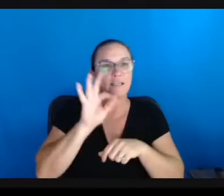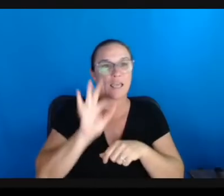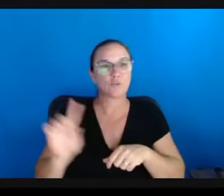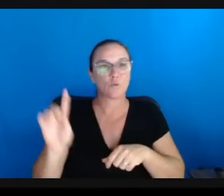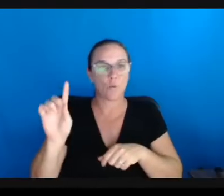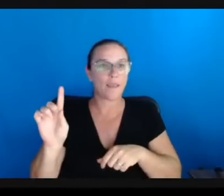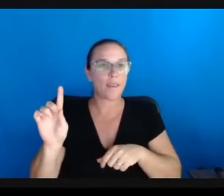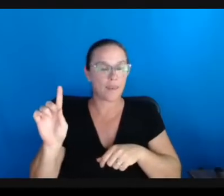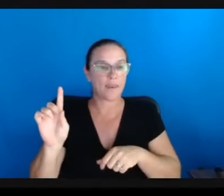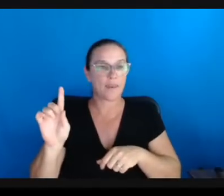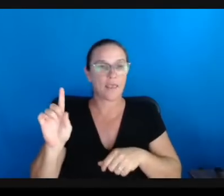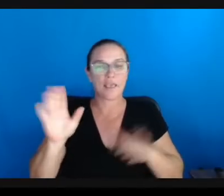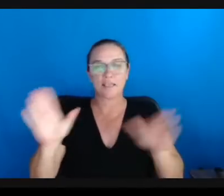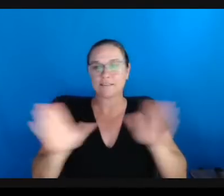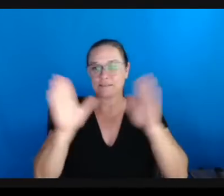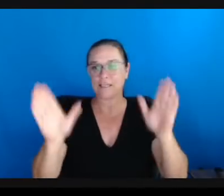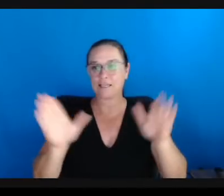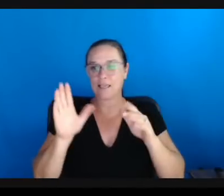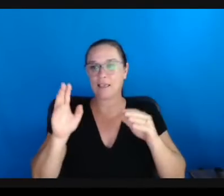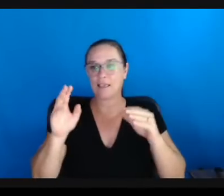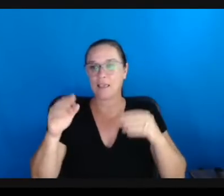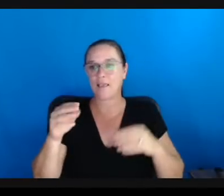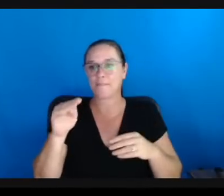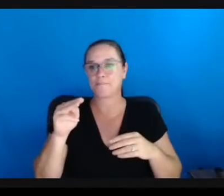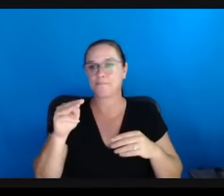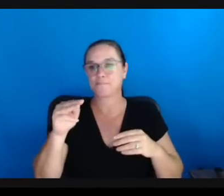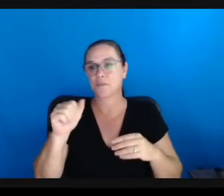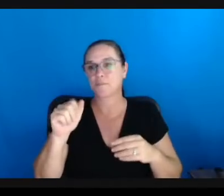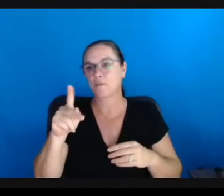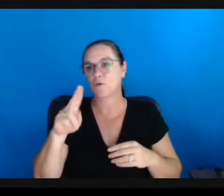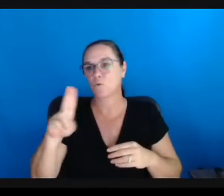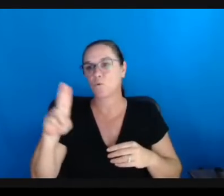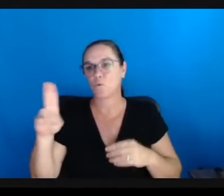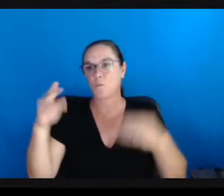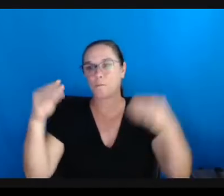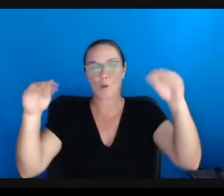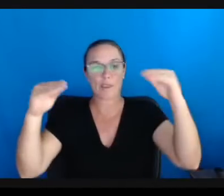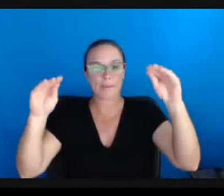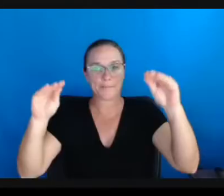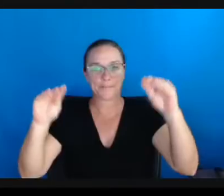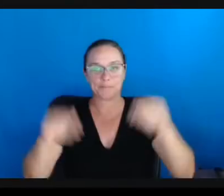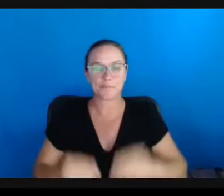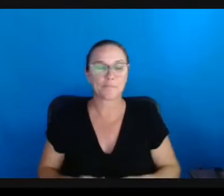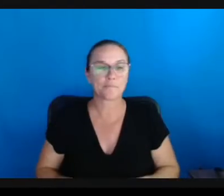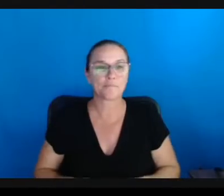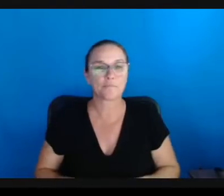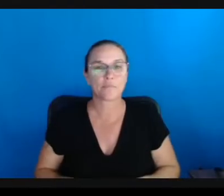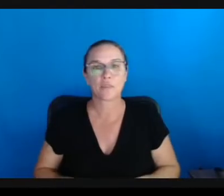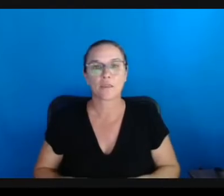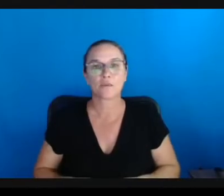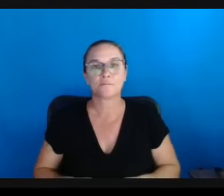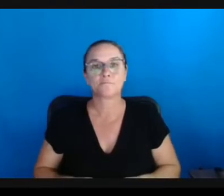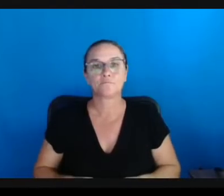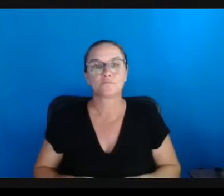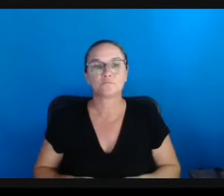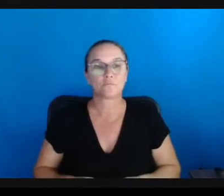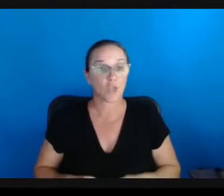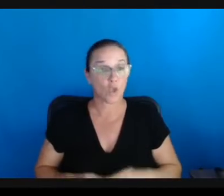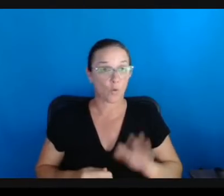Sunday at the Maku'u Market. Also being live streamed, so you can catch it there online. The Tsunami